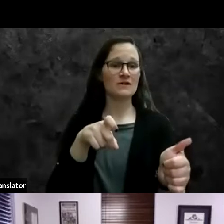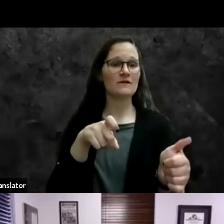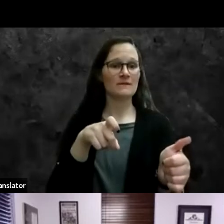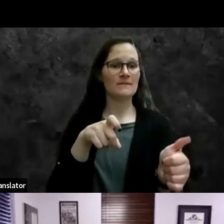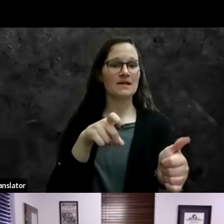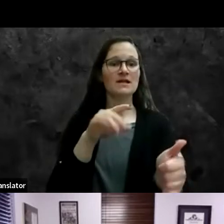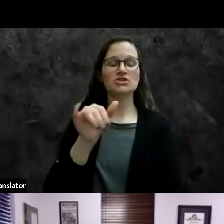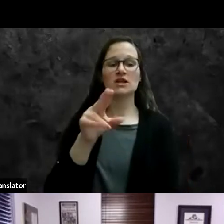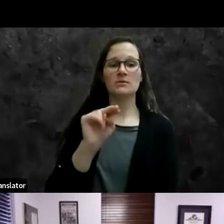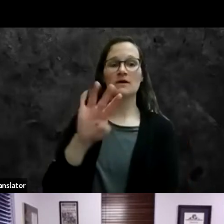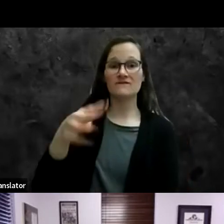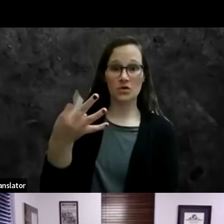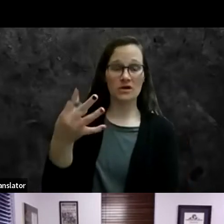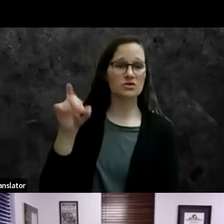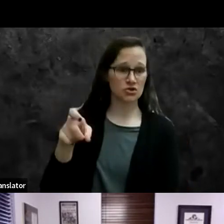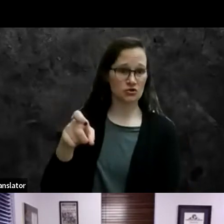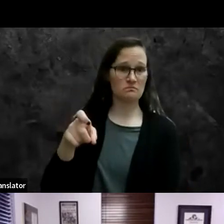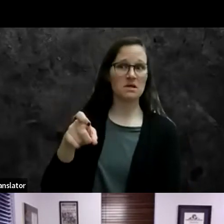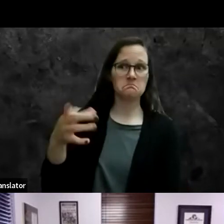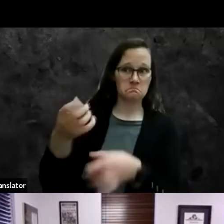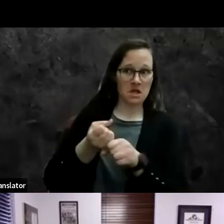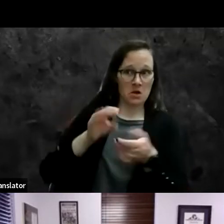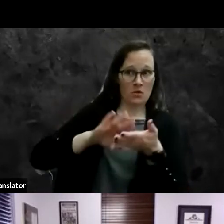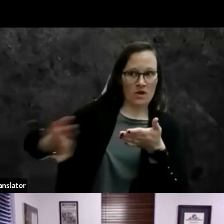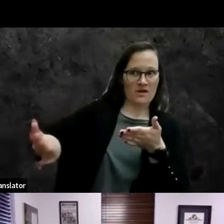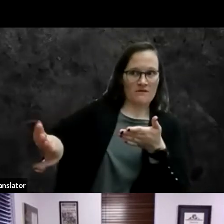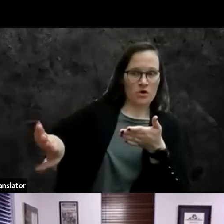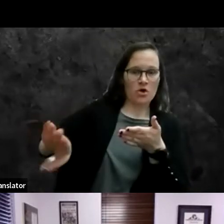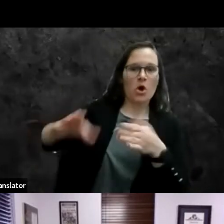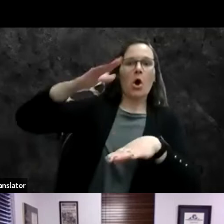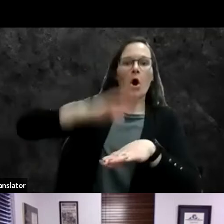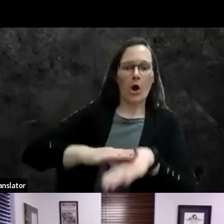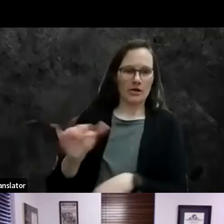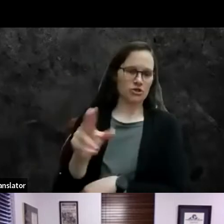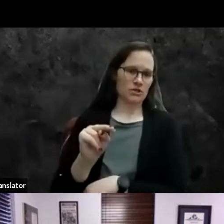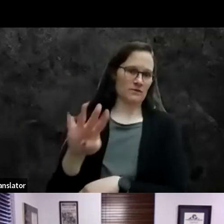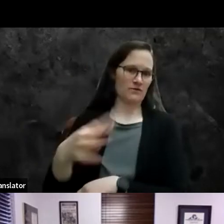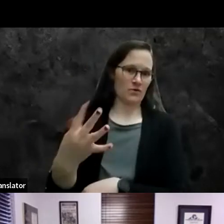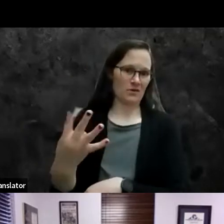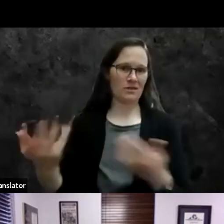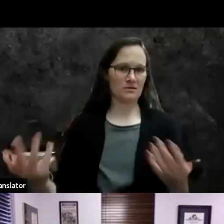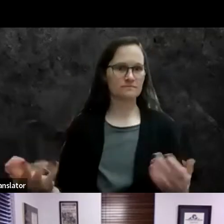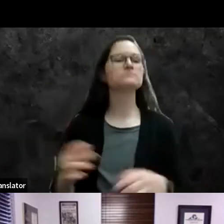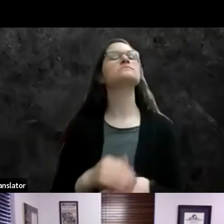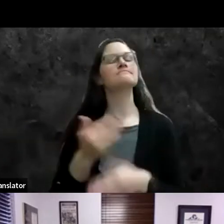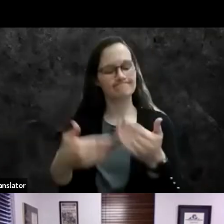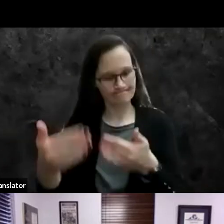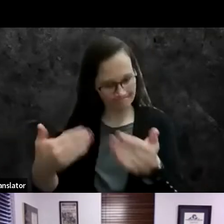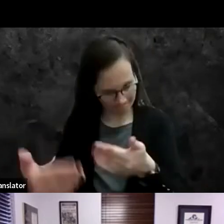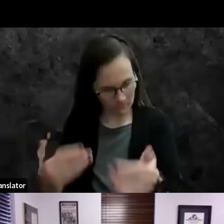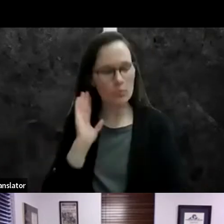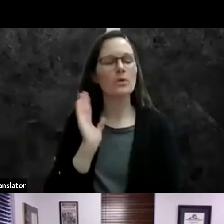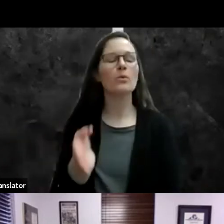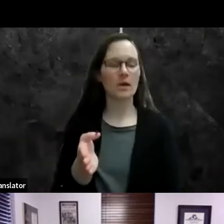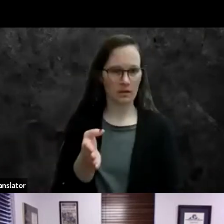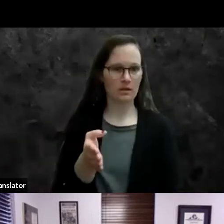was our mandate final date to receive the full vaccination or request that exemption. So we are working through these as quickly as possible.